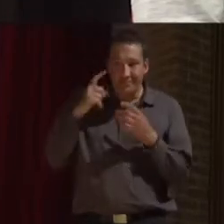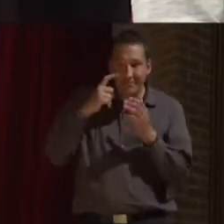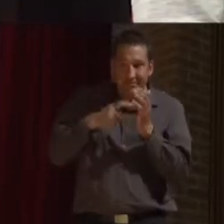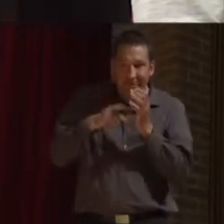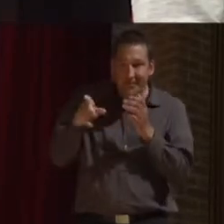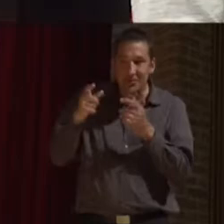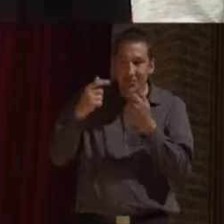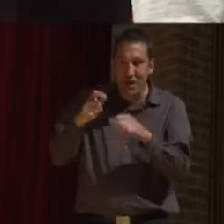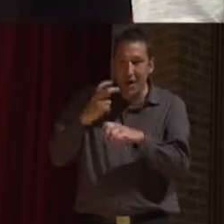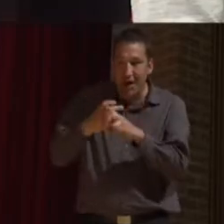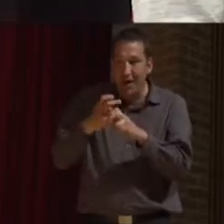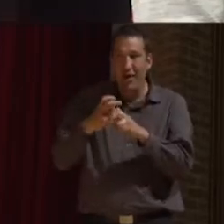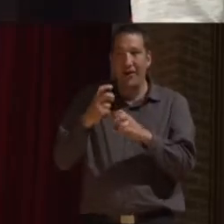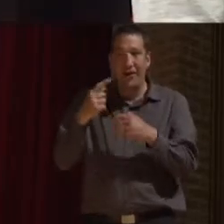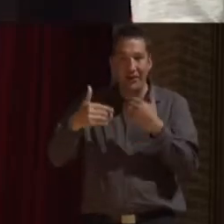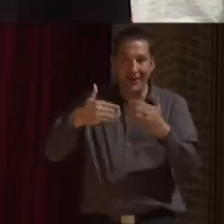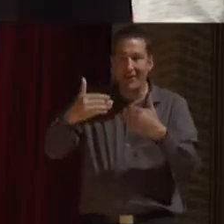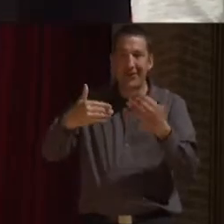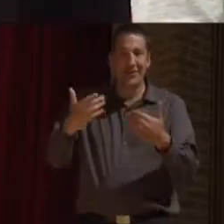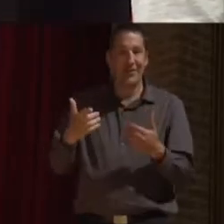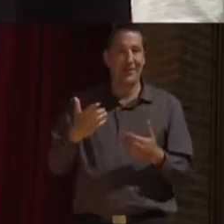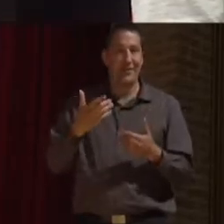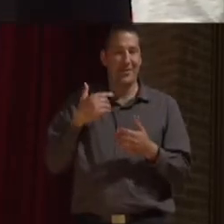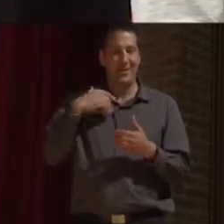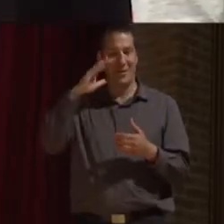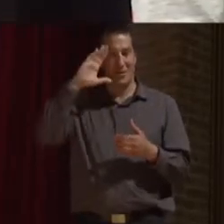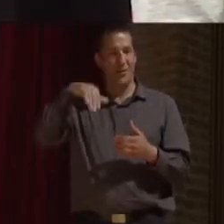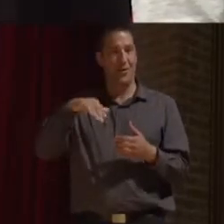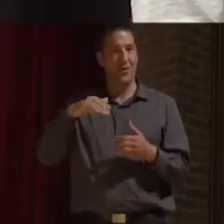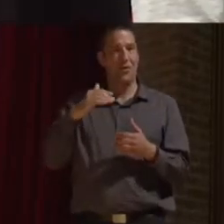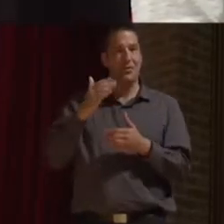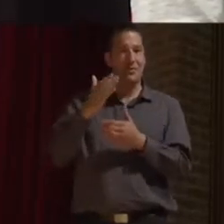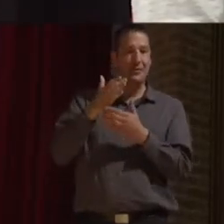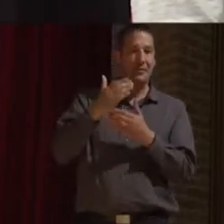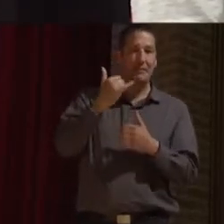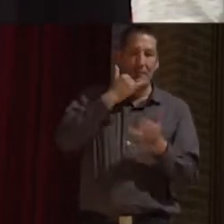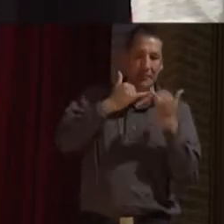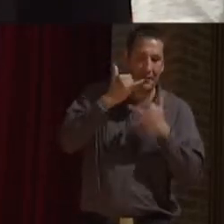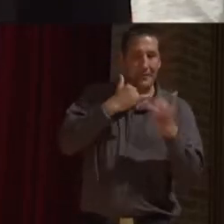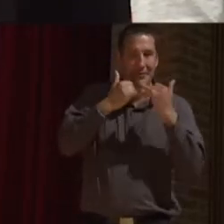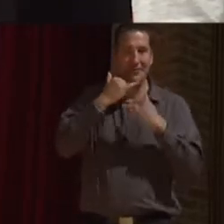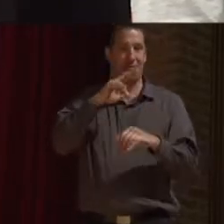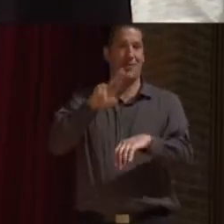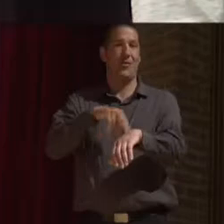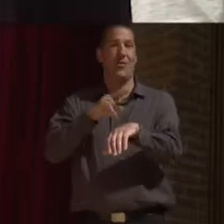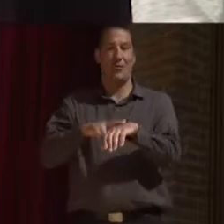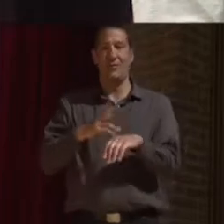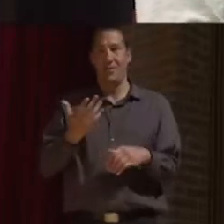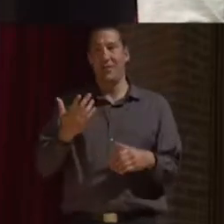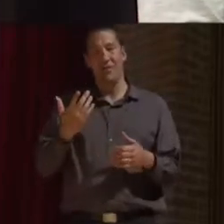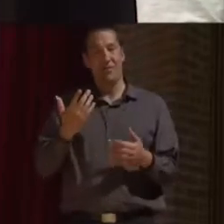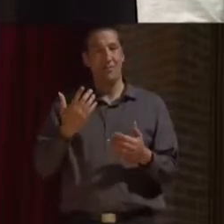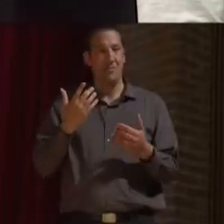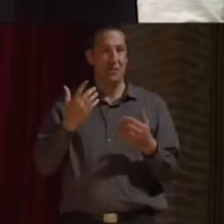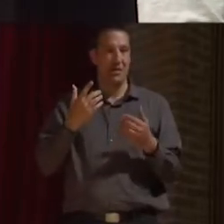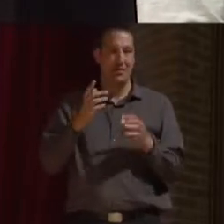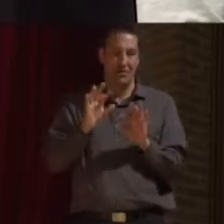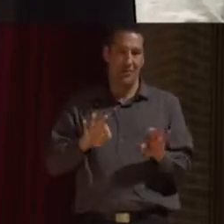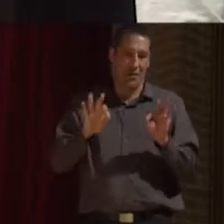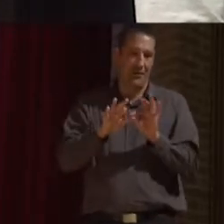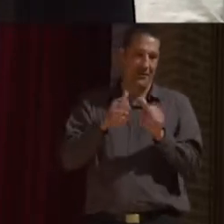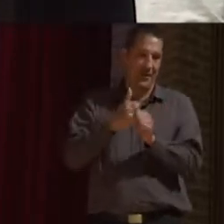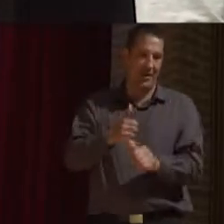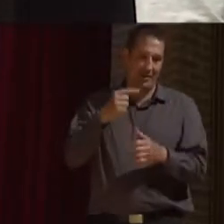hard, good things happen. And it really isn't any more complicated than that. And that applies to every employee. Yeah, that's